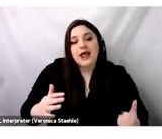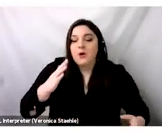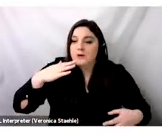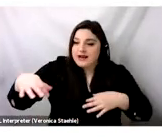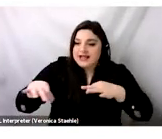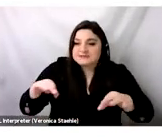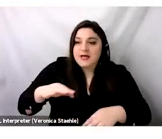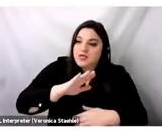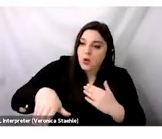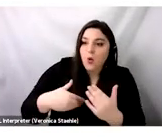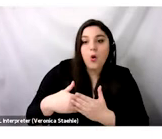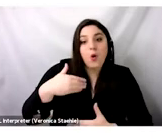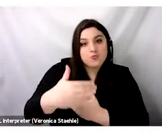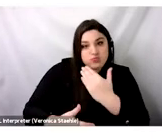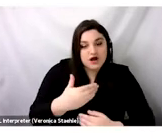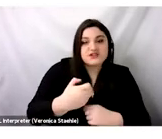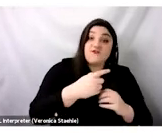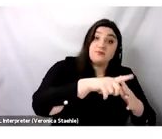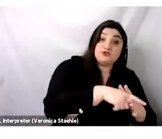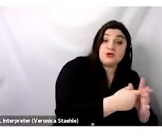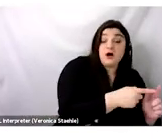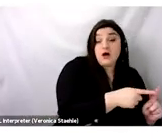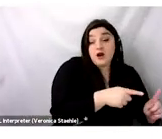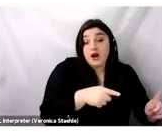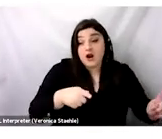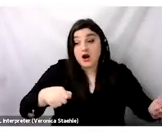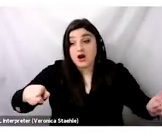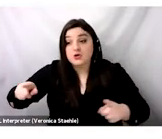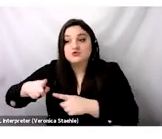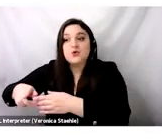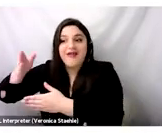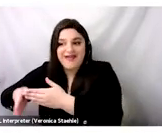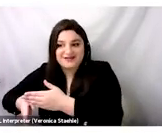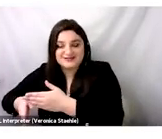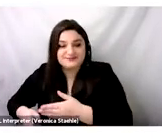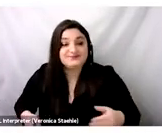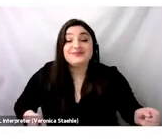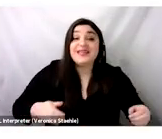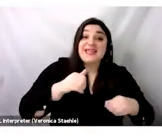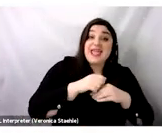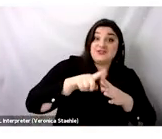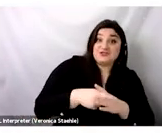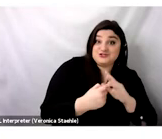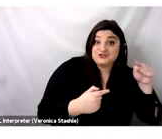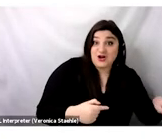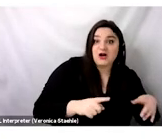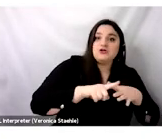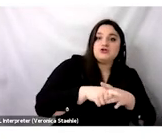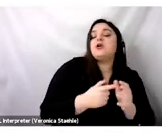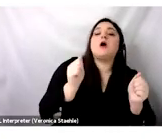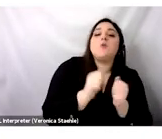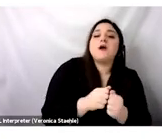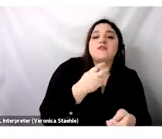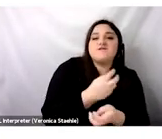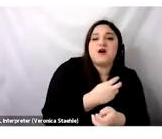there is an end. And at the very beginning, we have fossil fuels. So really what happens is